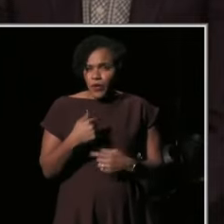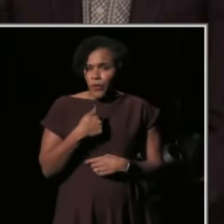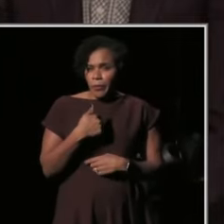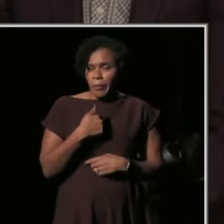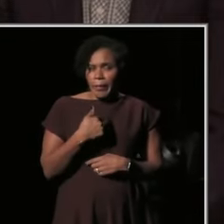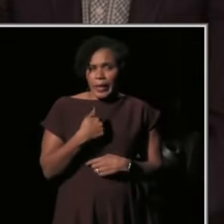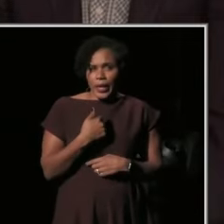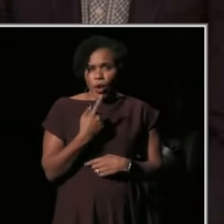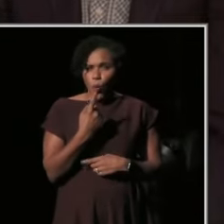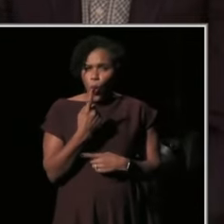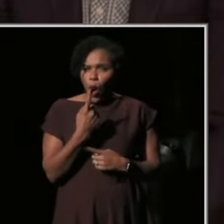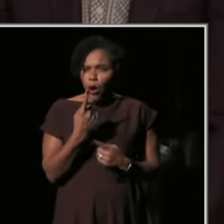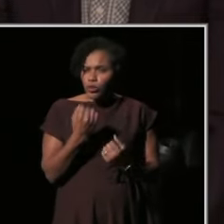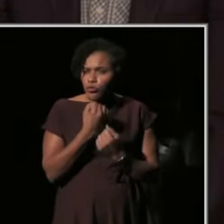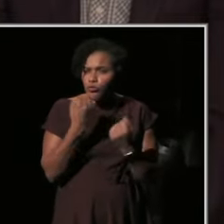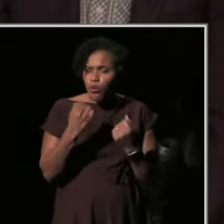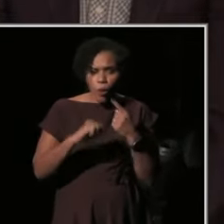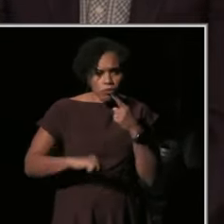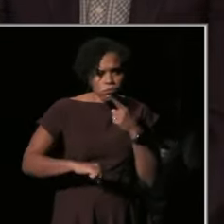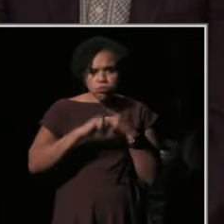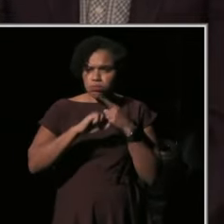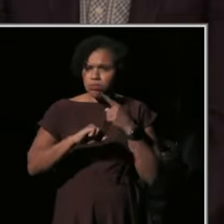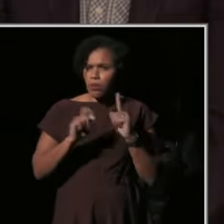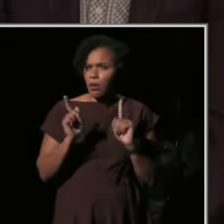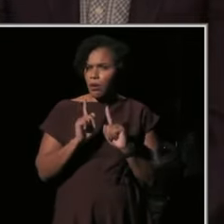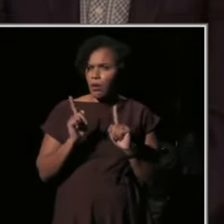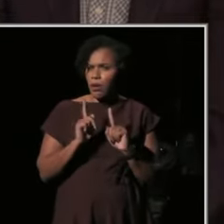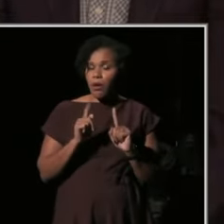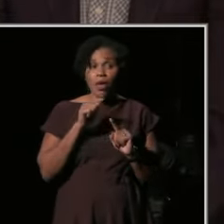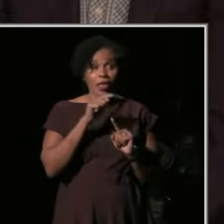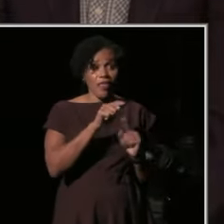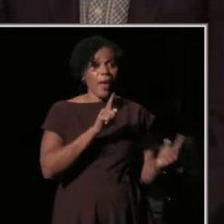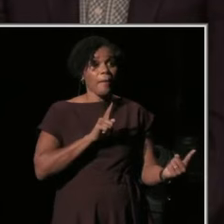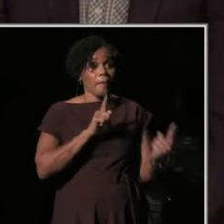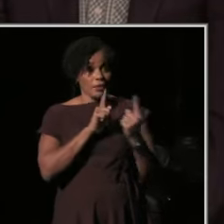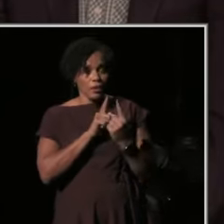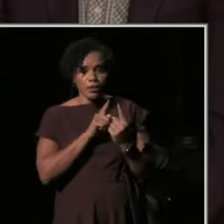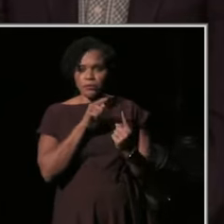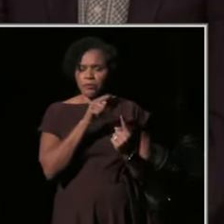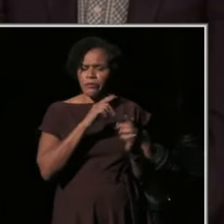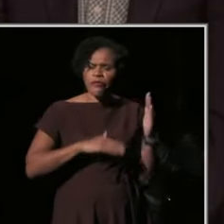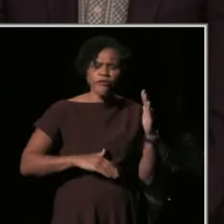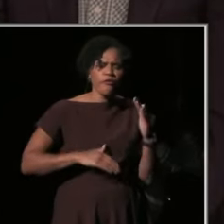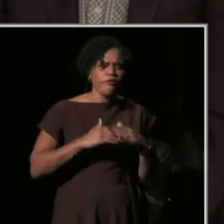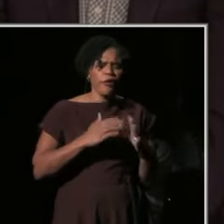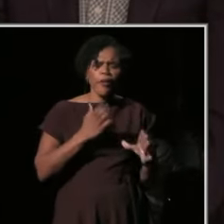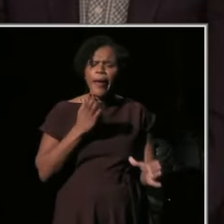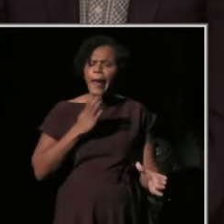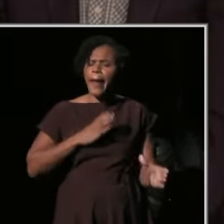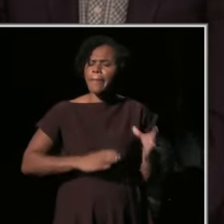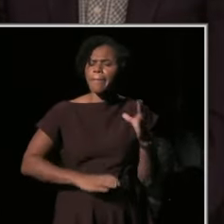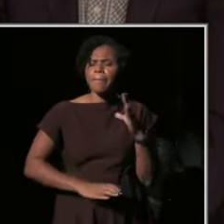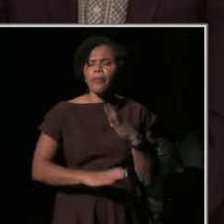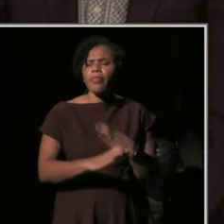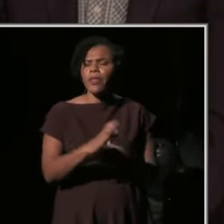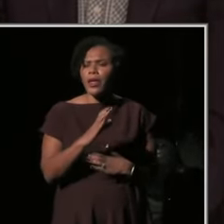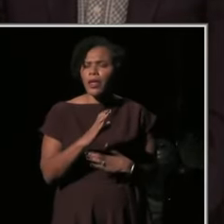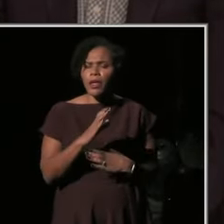me is that they met us all with a huge sense of empathy and